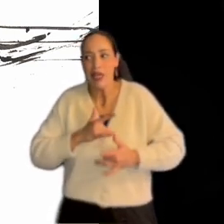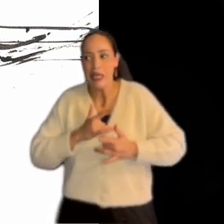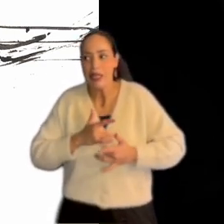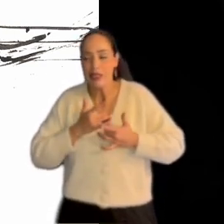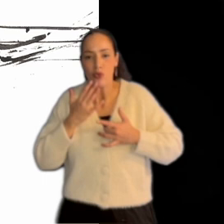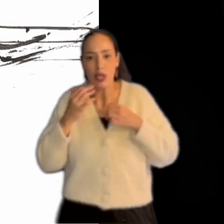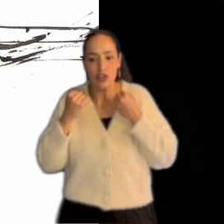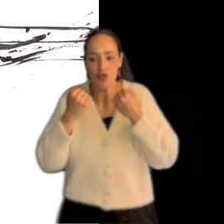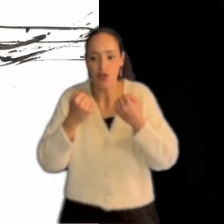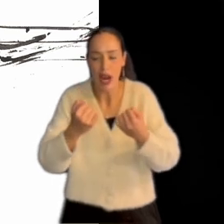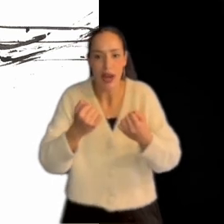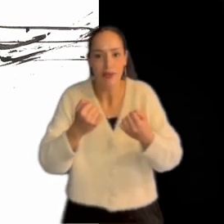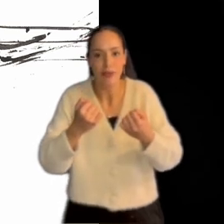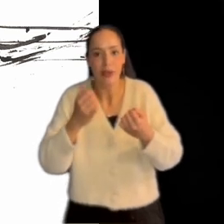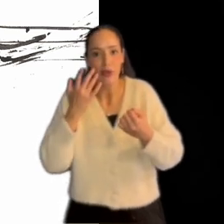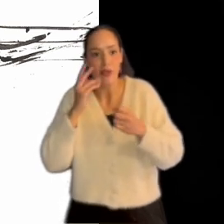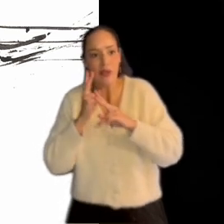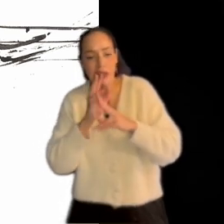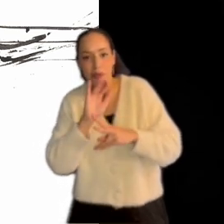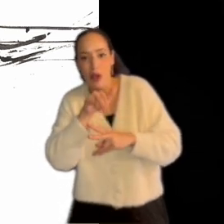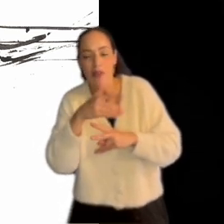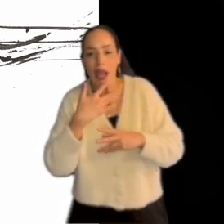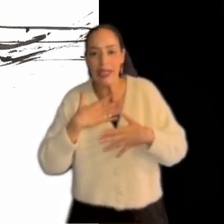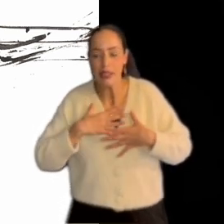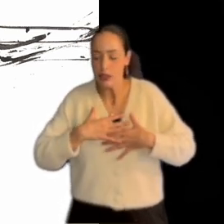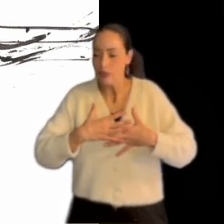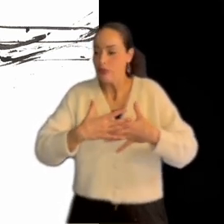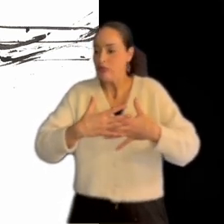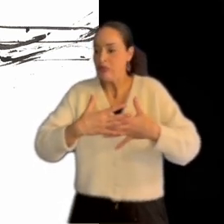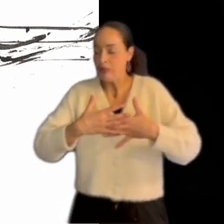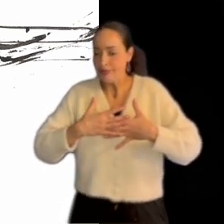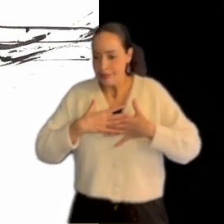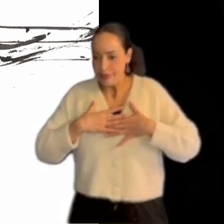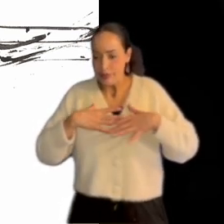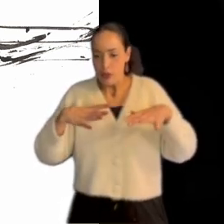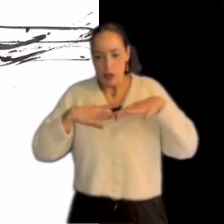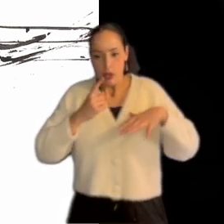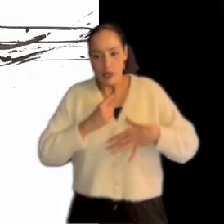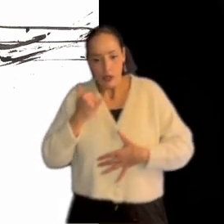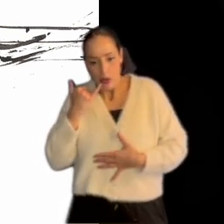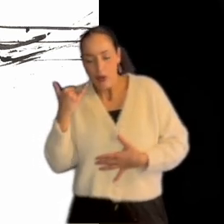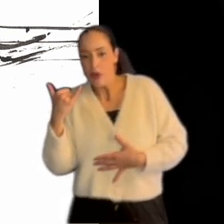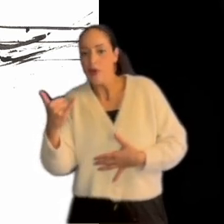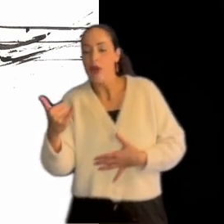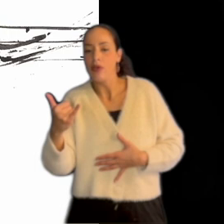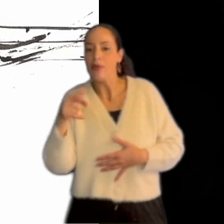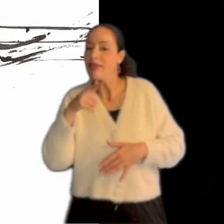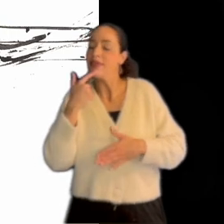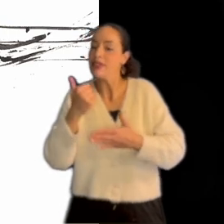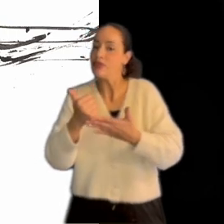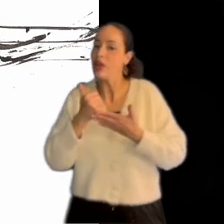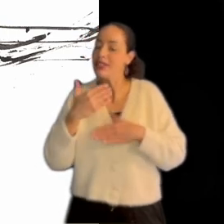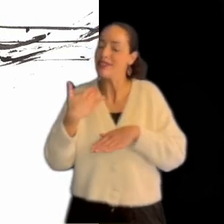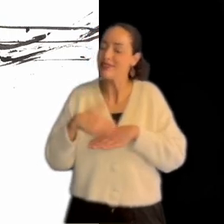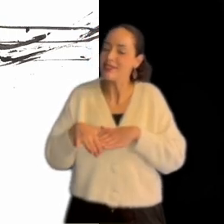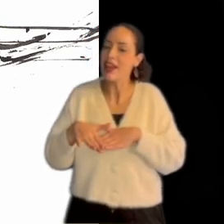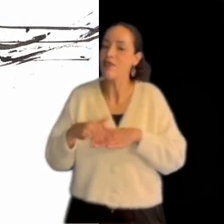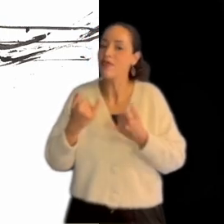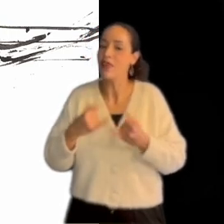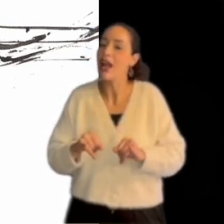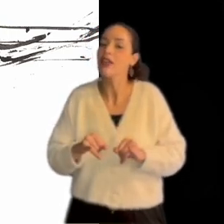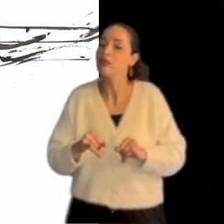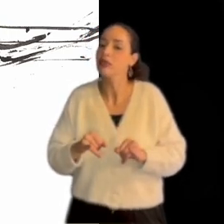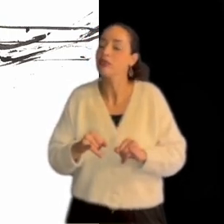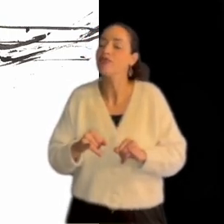failed me. To pay attention to what someone needs, to ask and explore what might help, is to show them your intention not only to join them in the